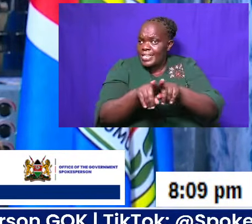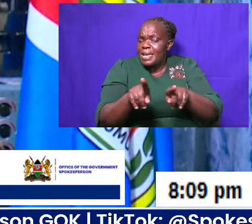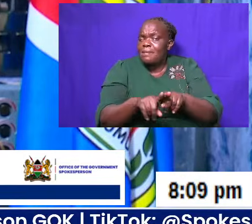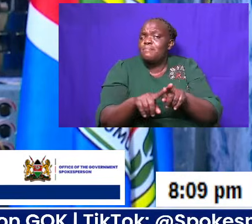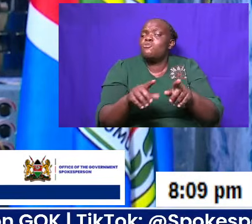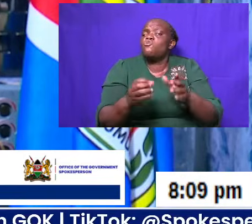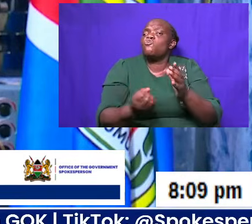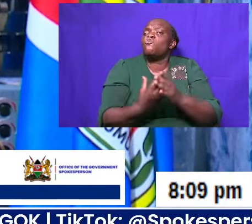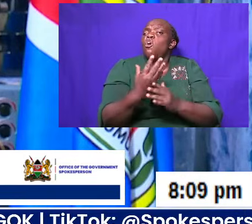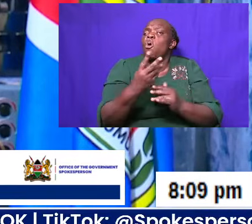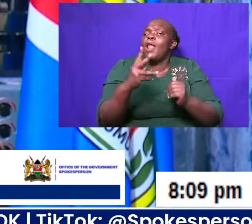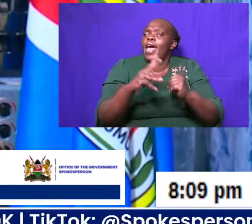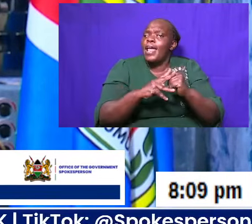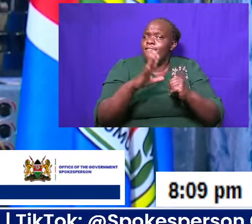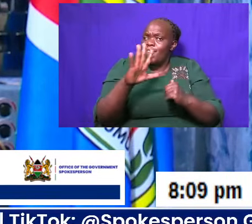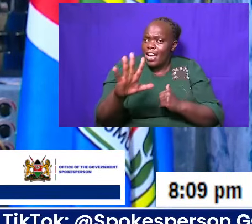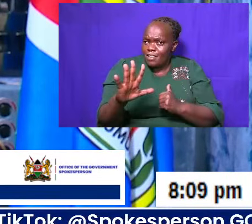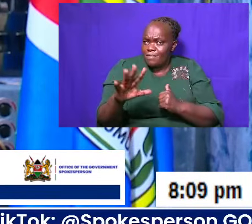created